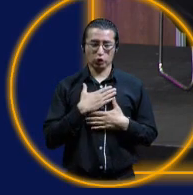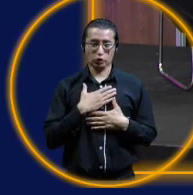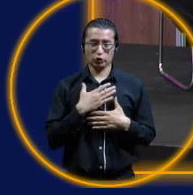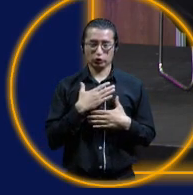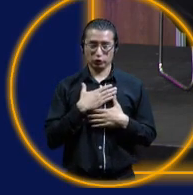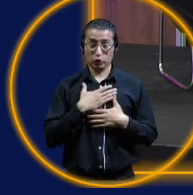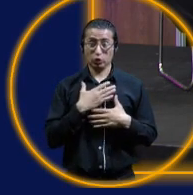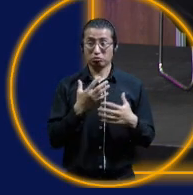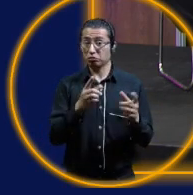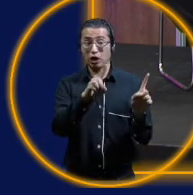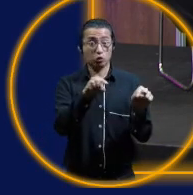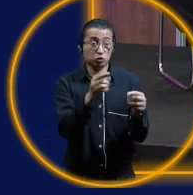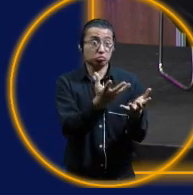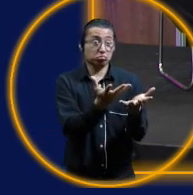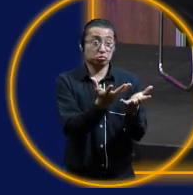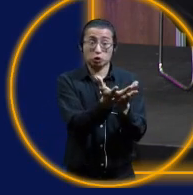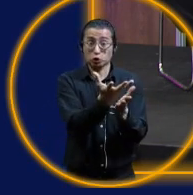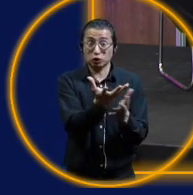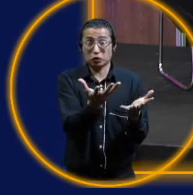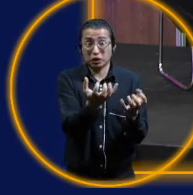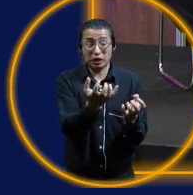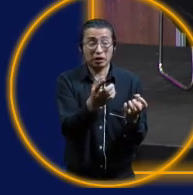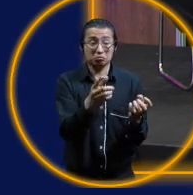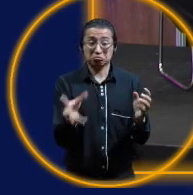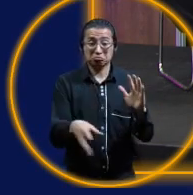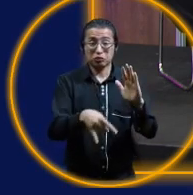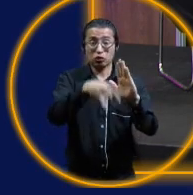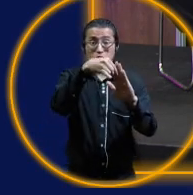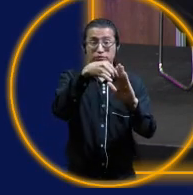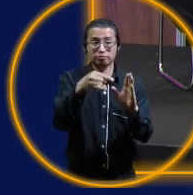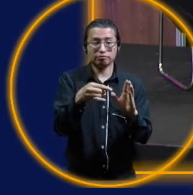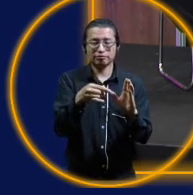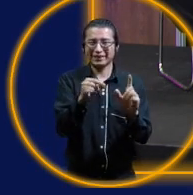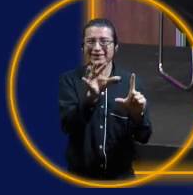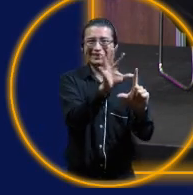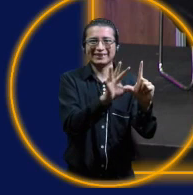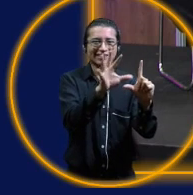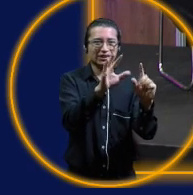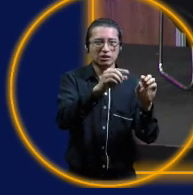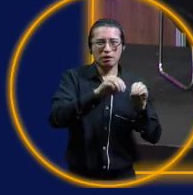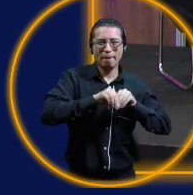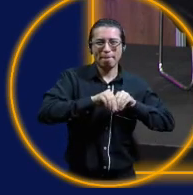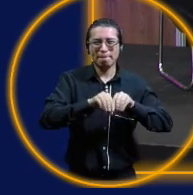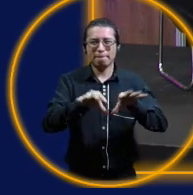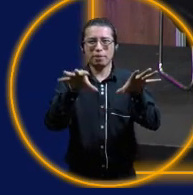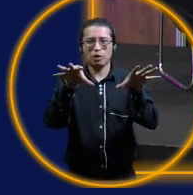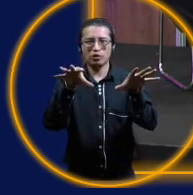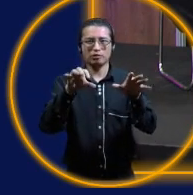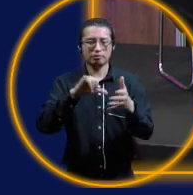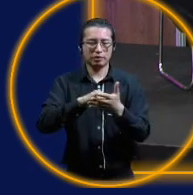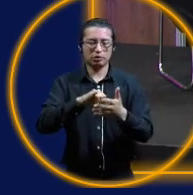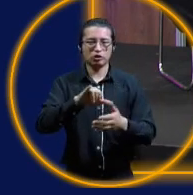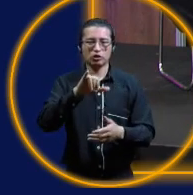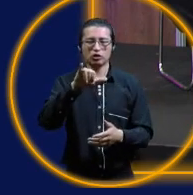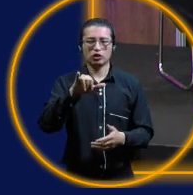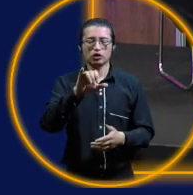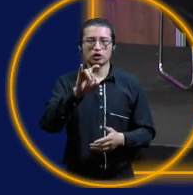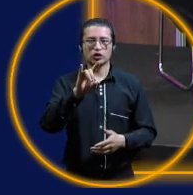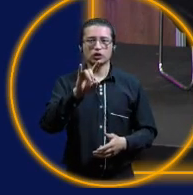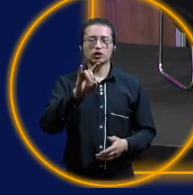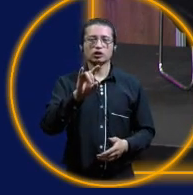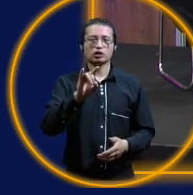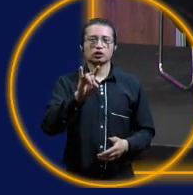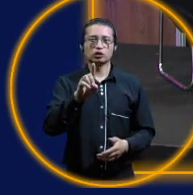post it online to also take time to do what Jessica did, just show it to somebody in person, and not